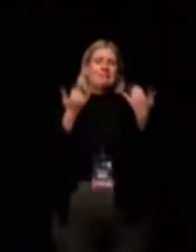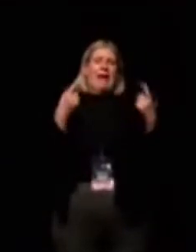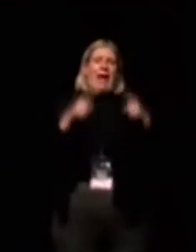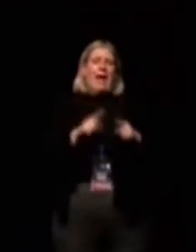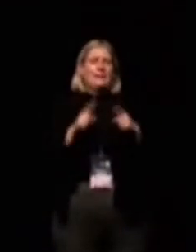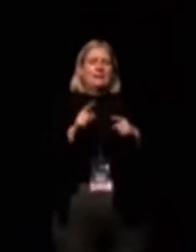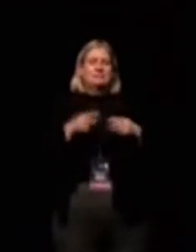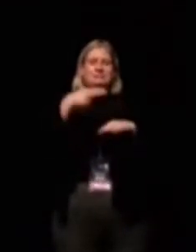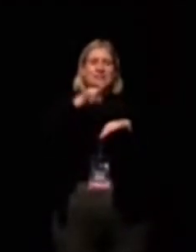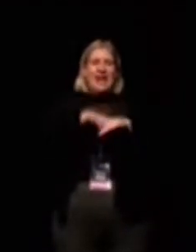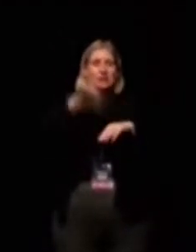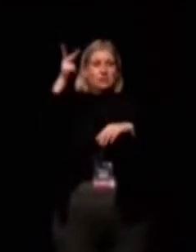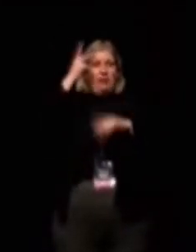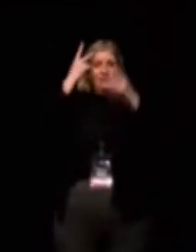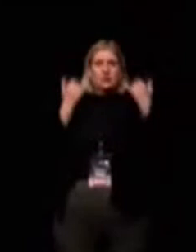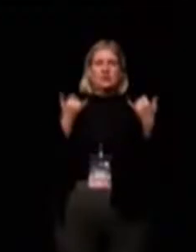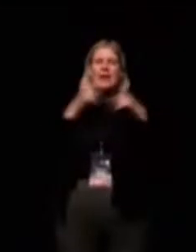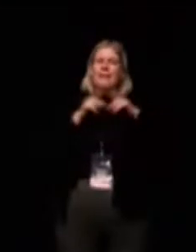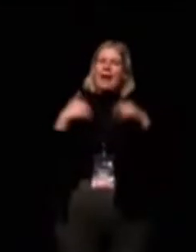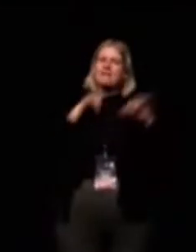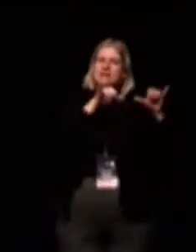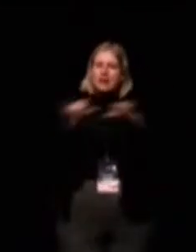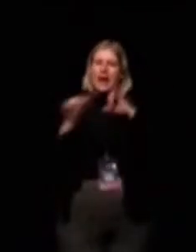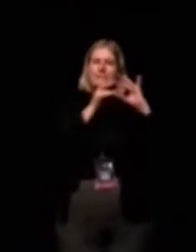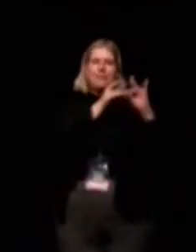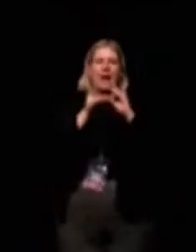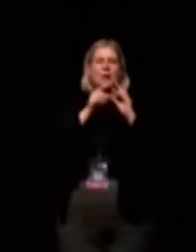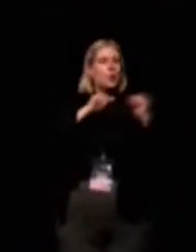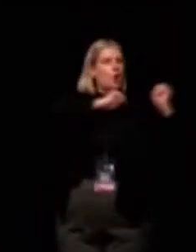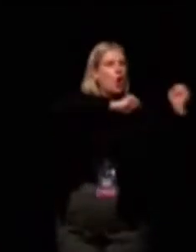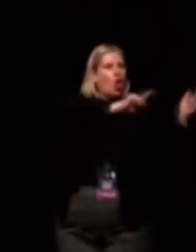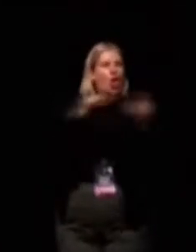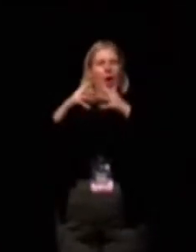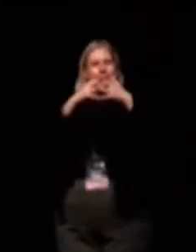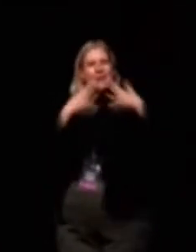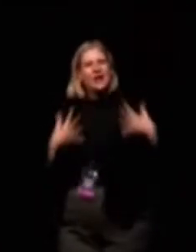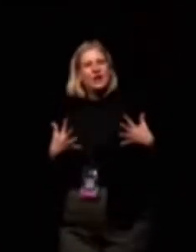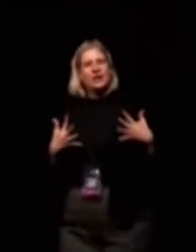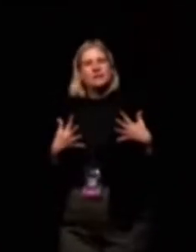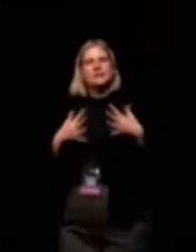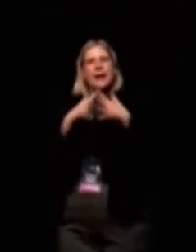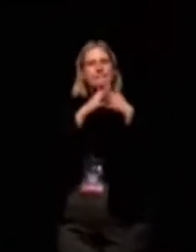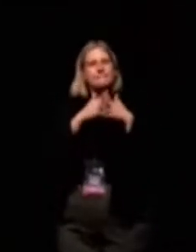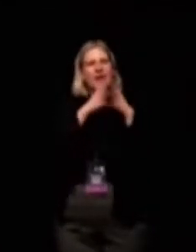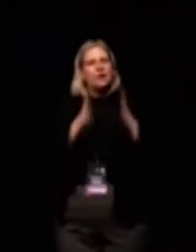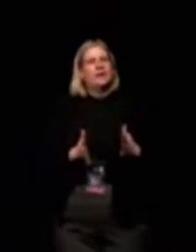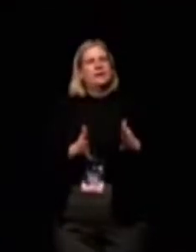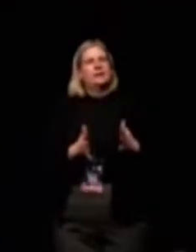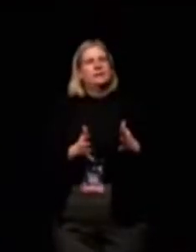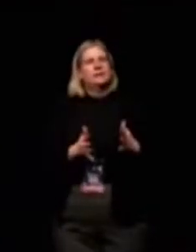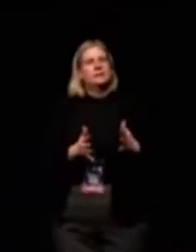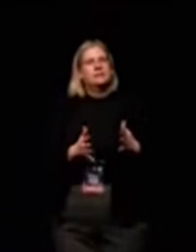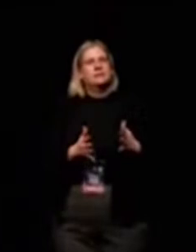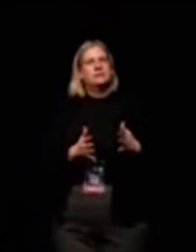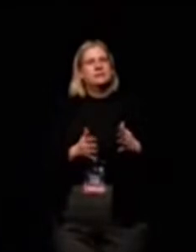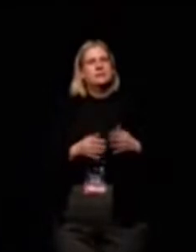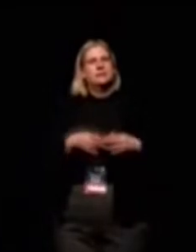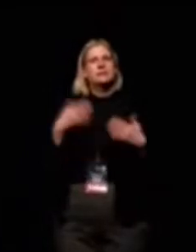still share a common bond, and that is we are all Americans. And make no mistake, we are